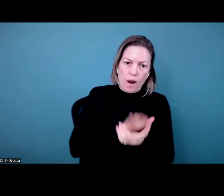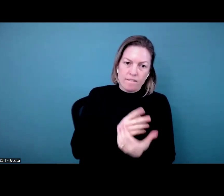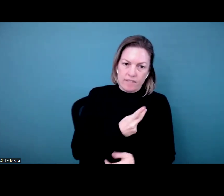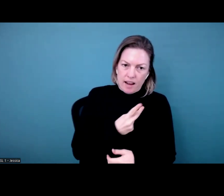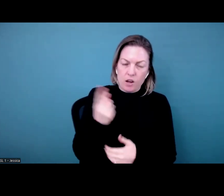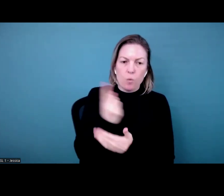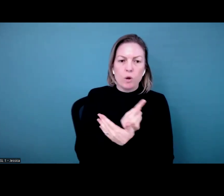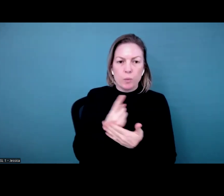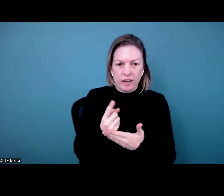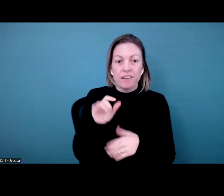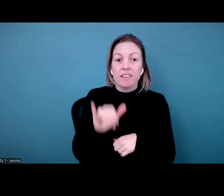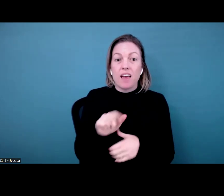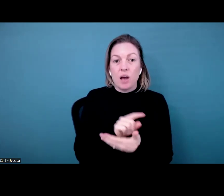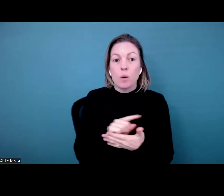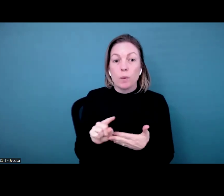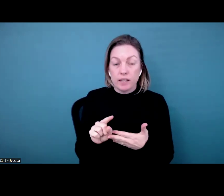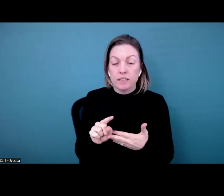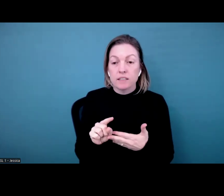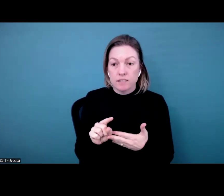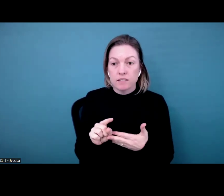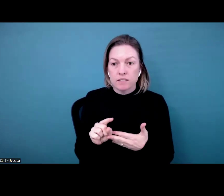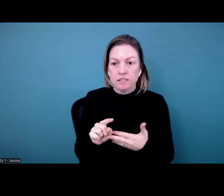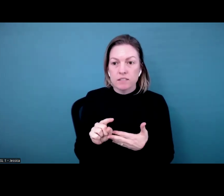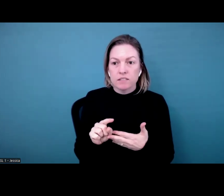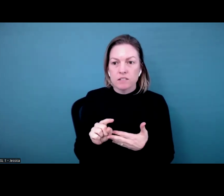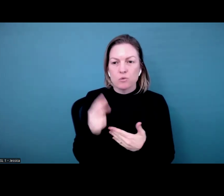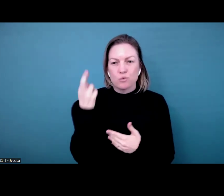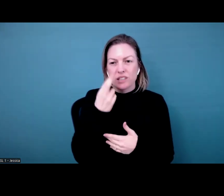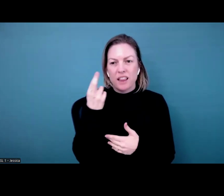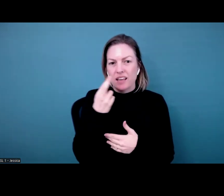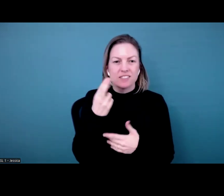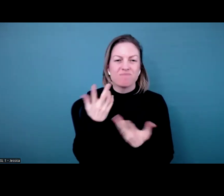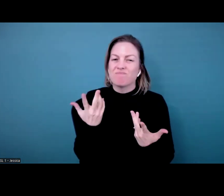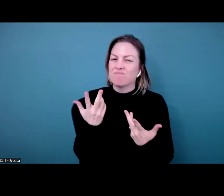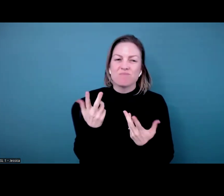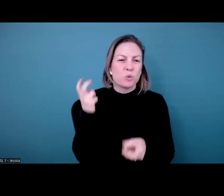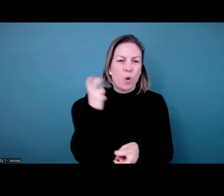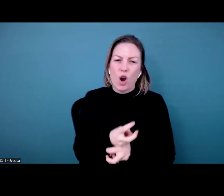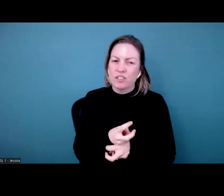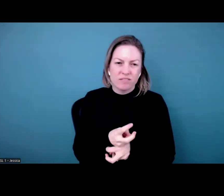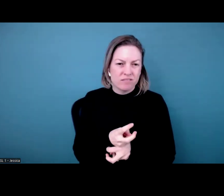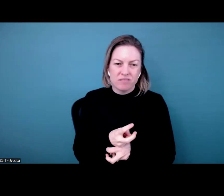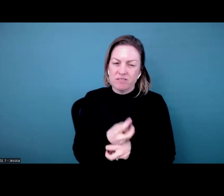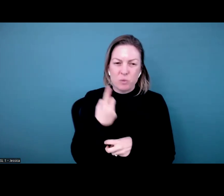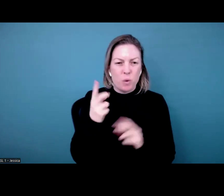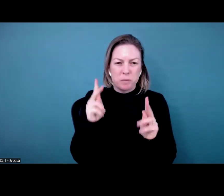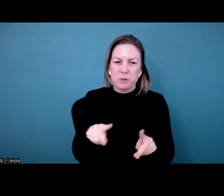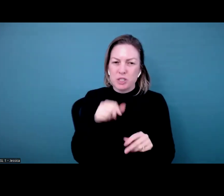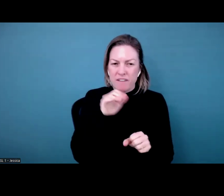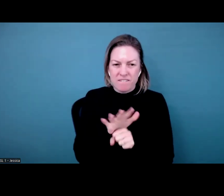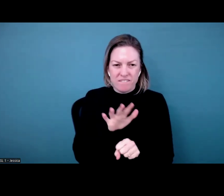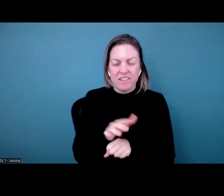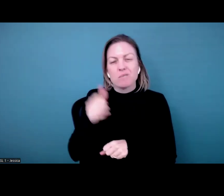it was during that week that that we discovered it was just too difficult for one person, especially my brother.